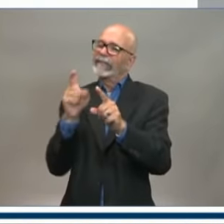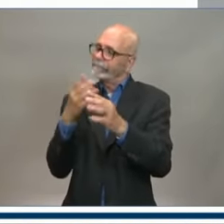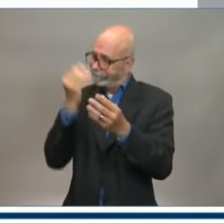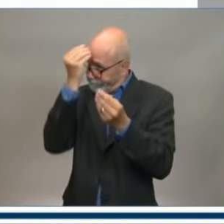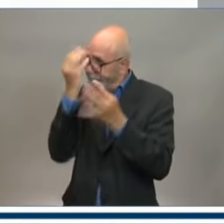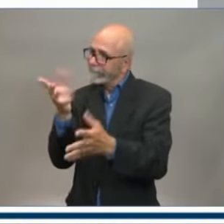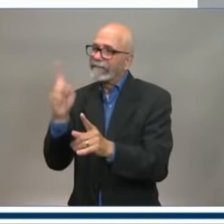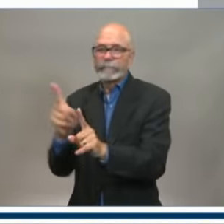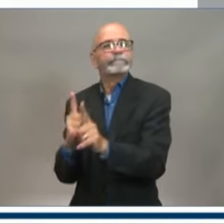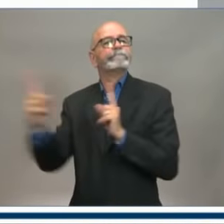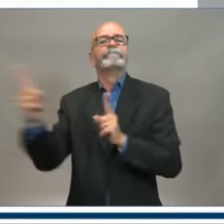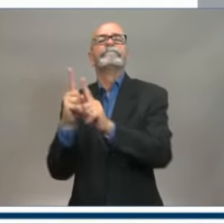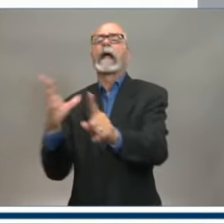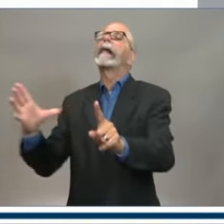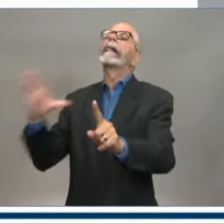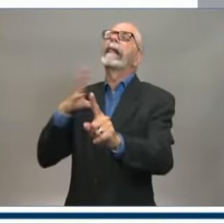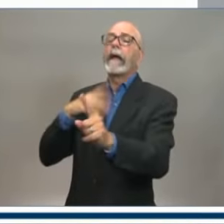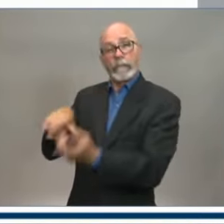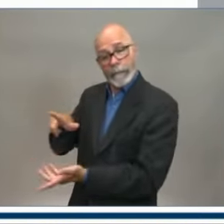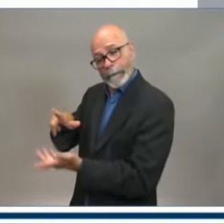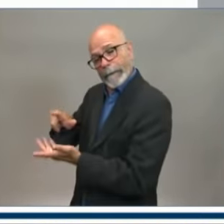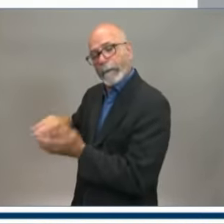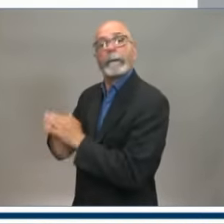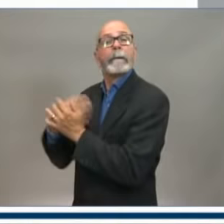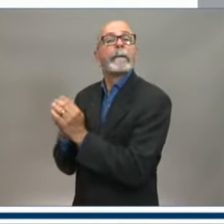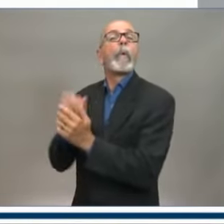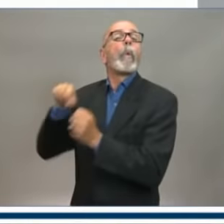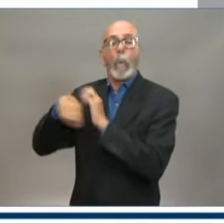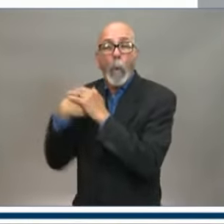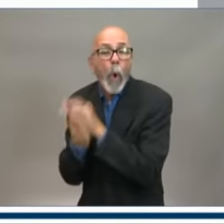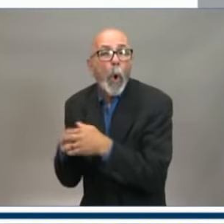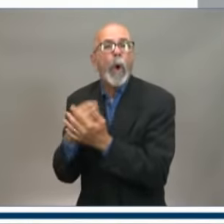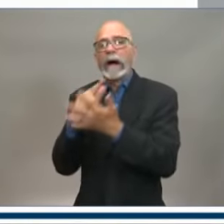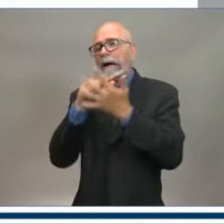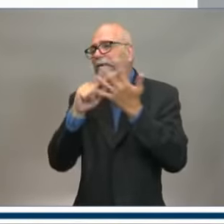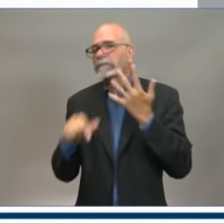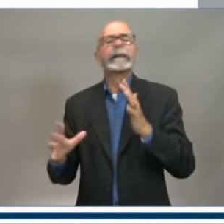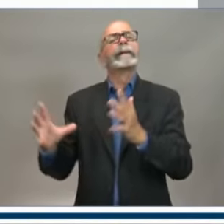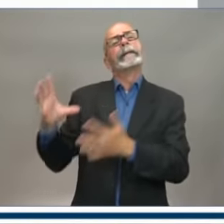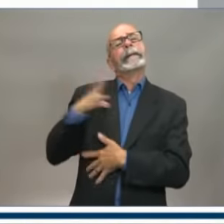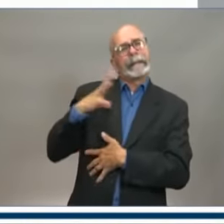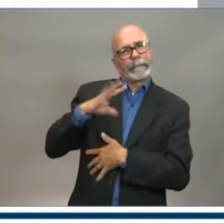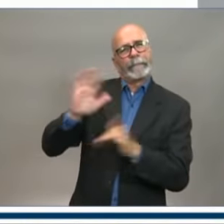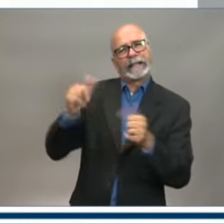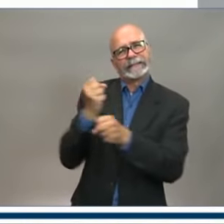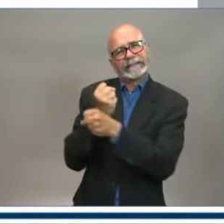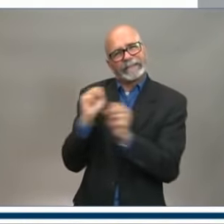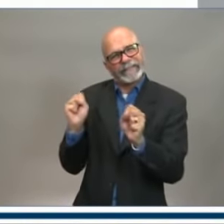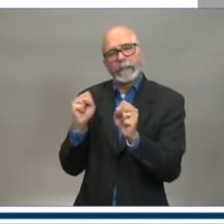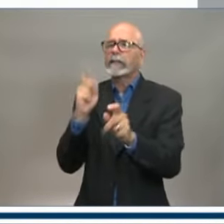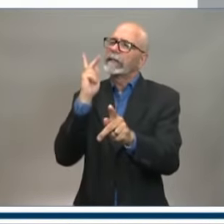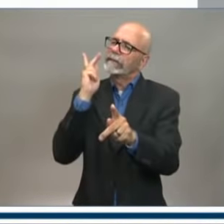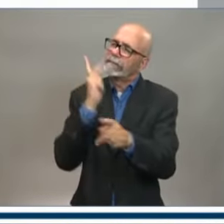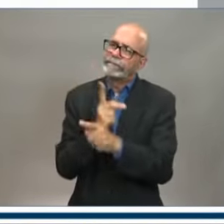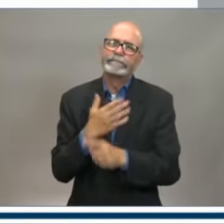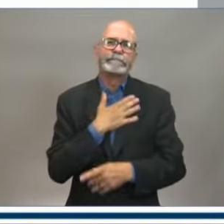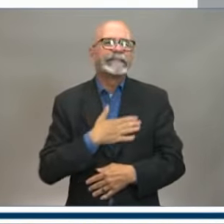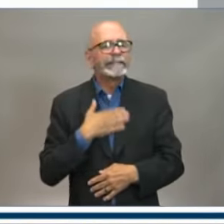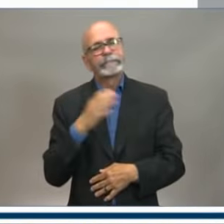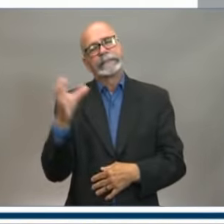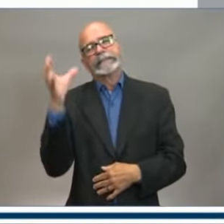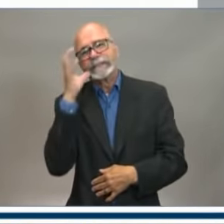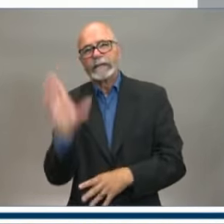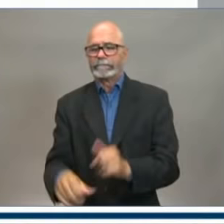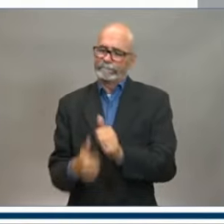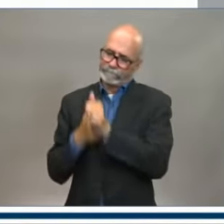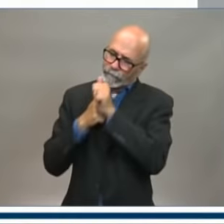your hands, and we really ask Nova Scotians to follow those directions. We're